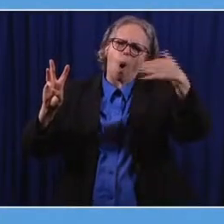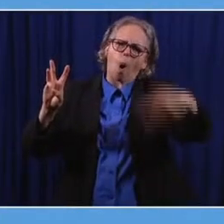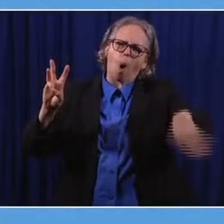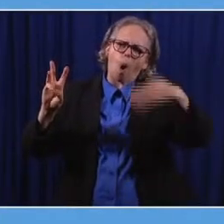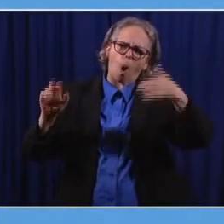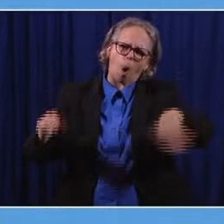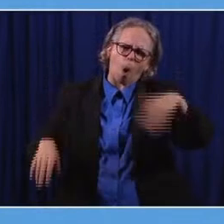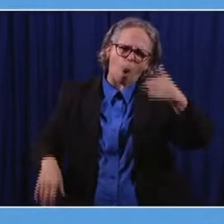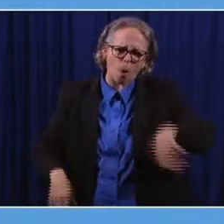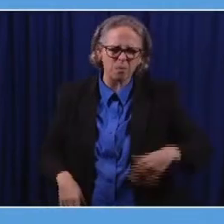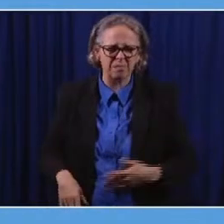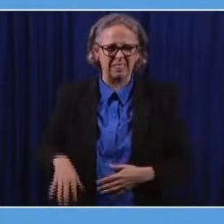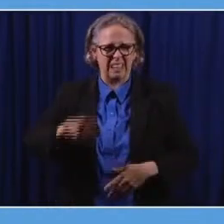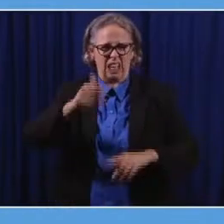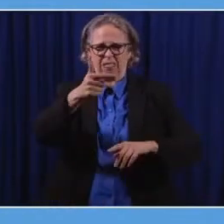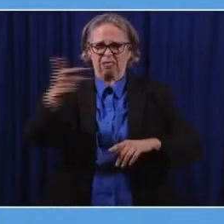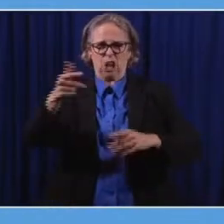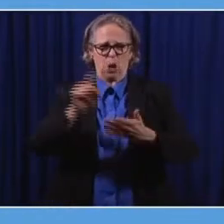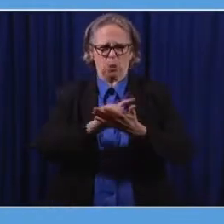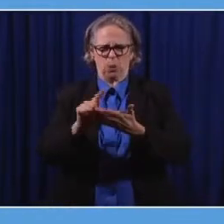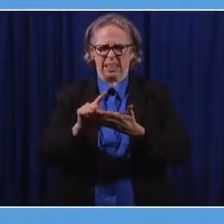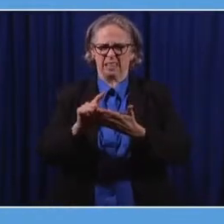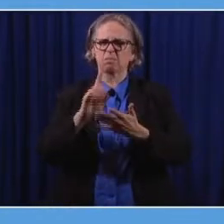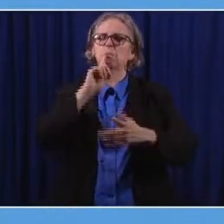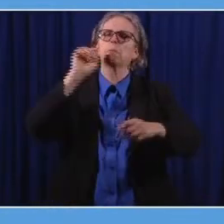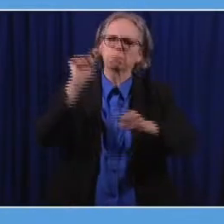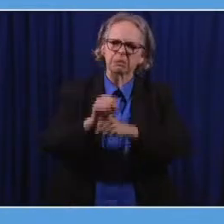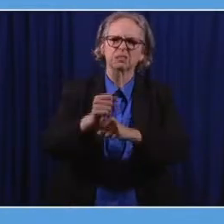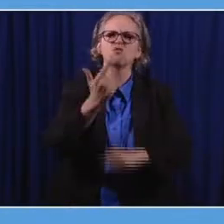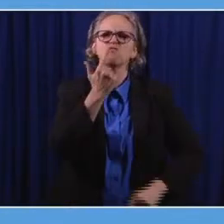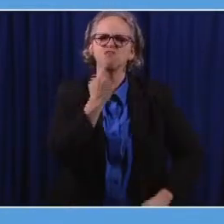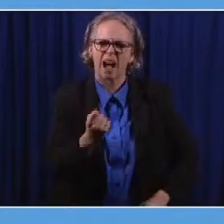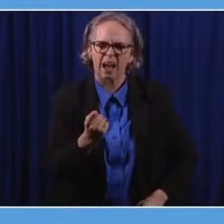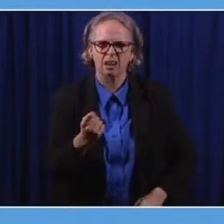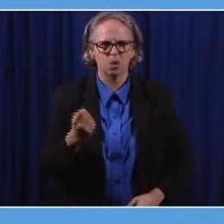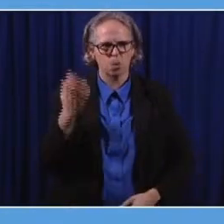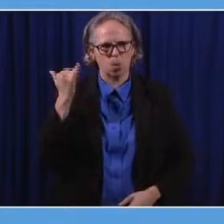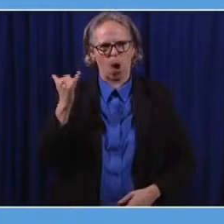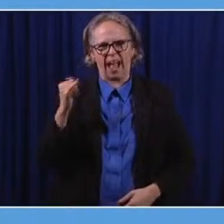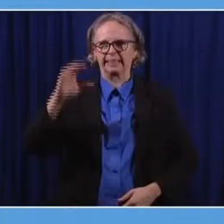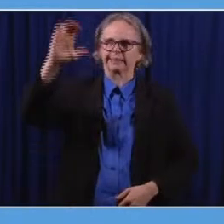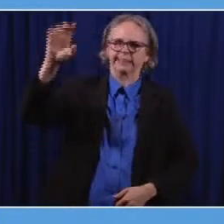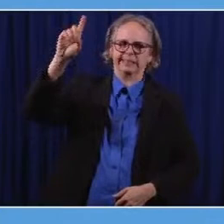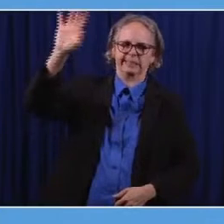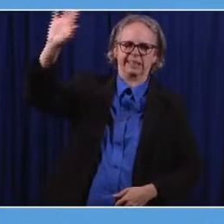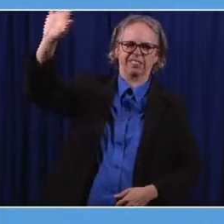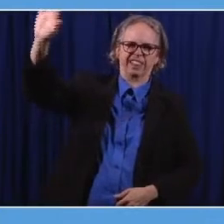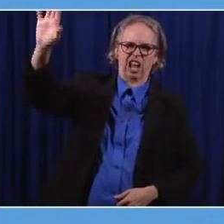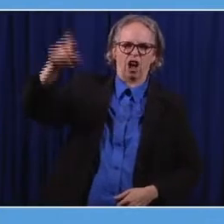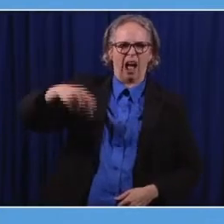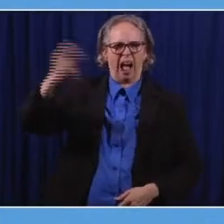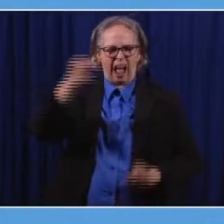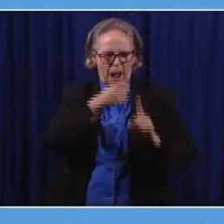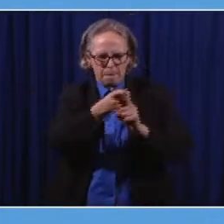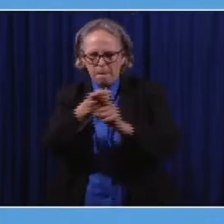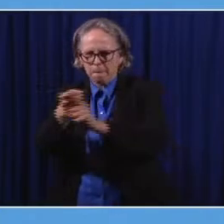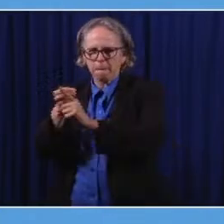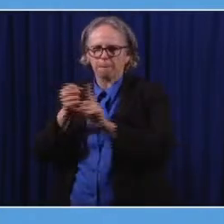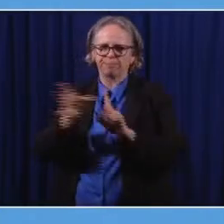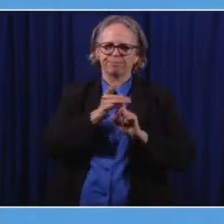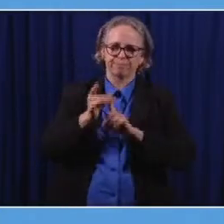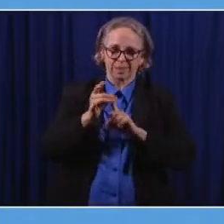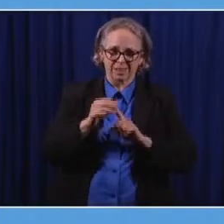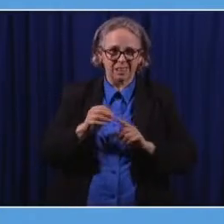week because the county meets that CDC's threshold for high incidence, which is 100. So they're well over that. They're 2.5 times